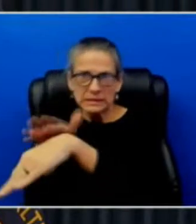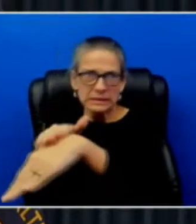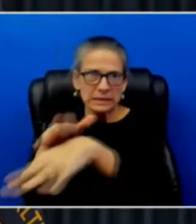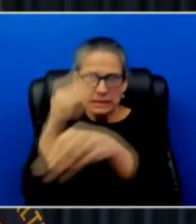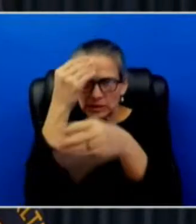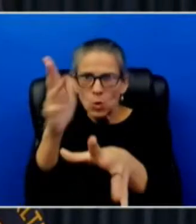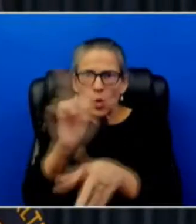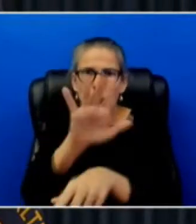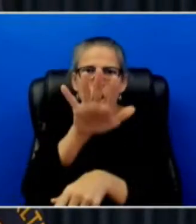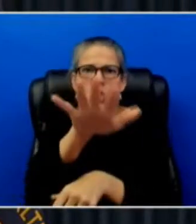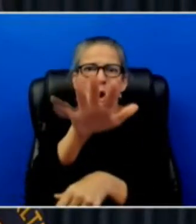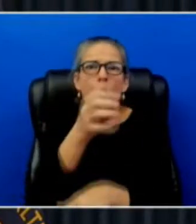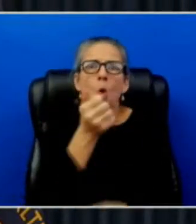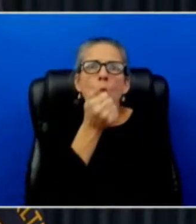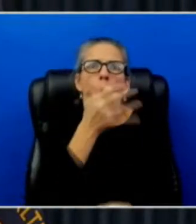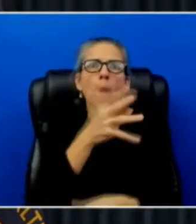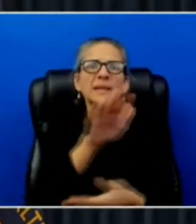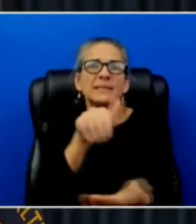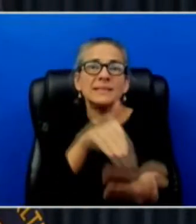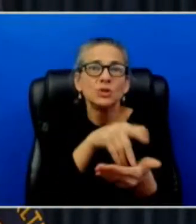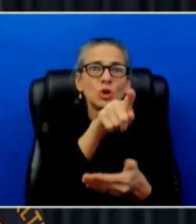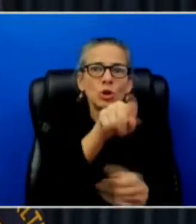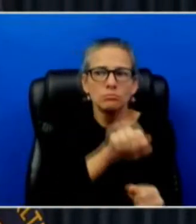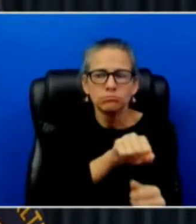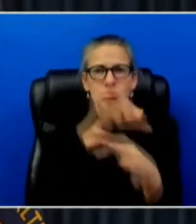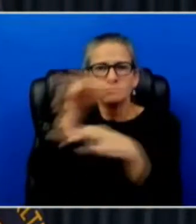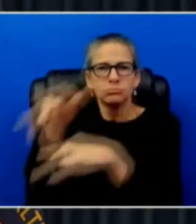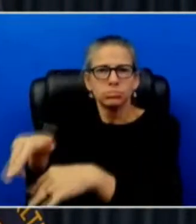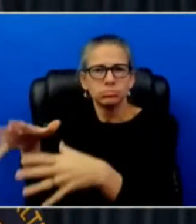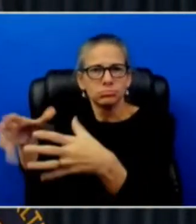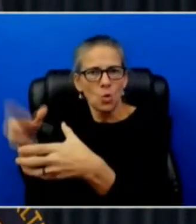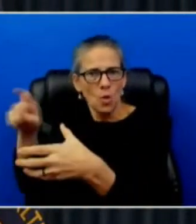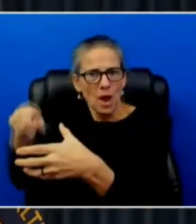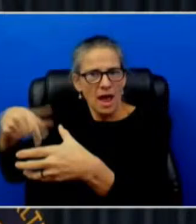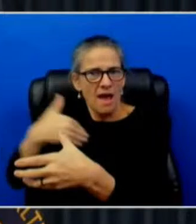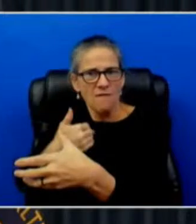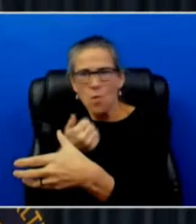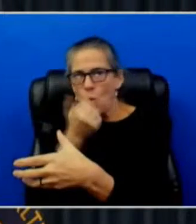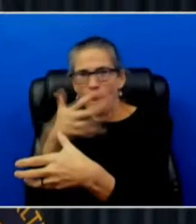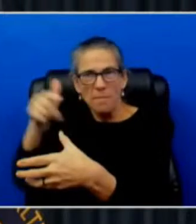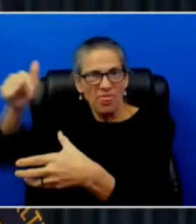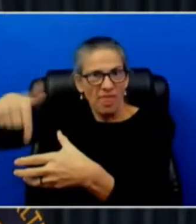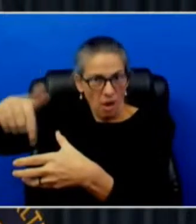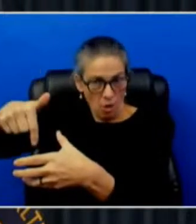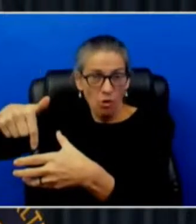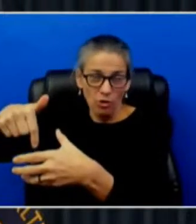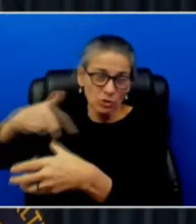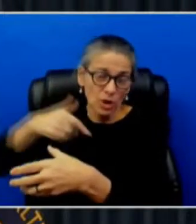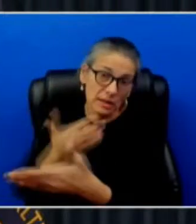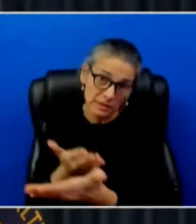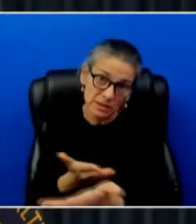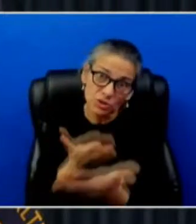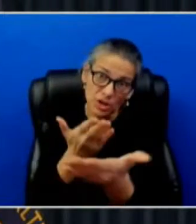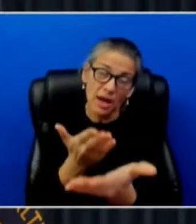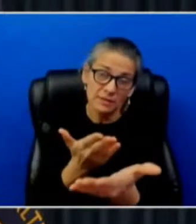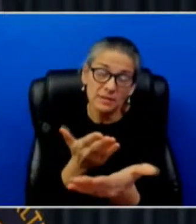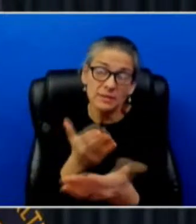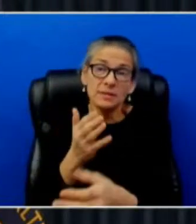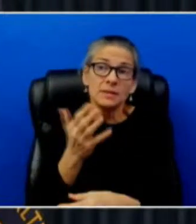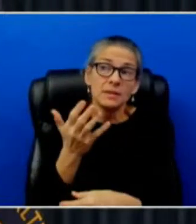center is. I would suggest if you're in those counties, be following the news coming from your utilities, but